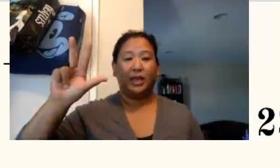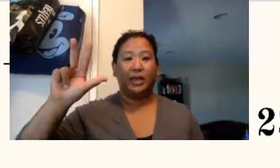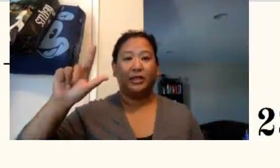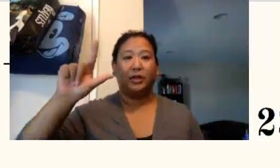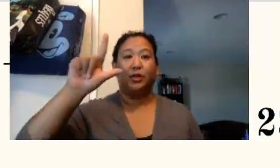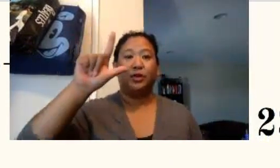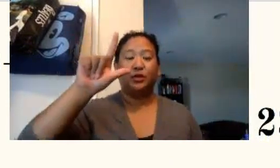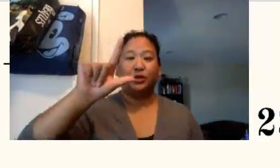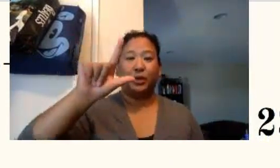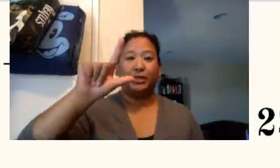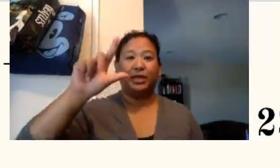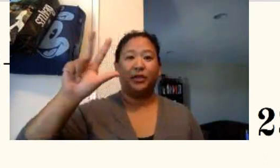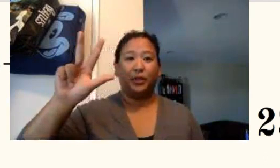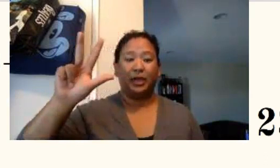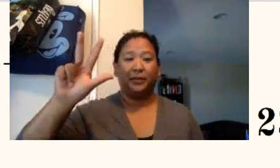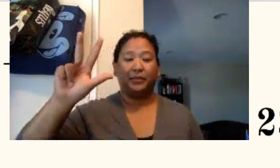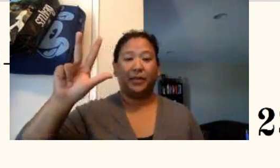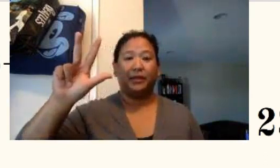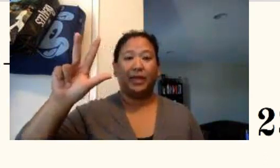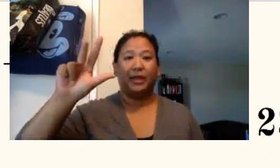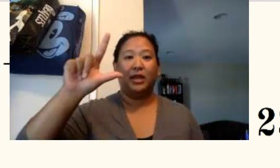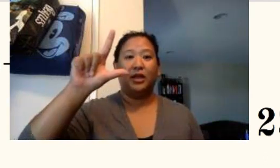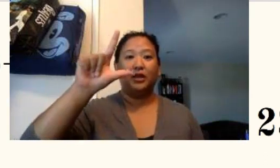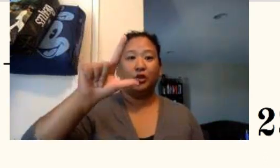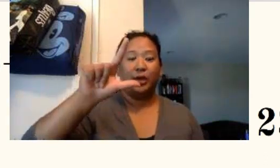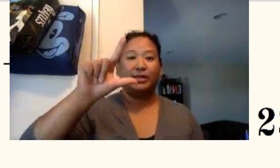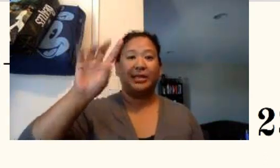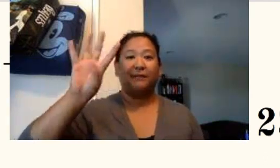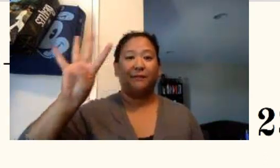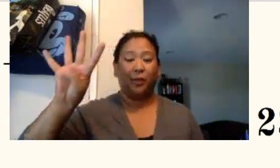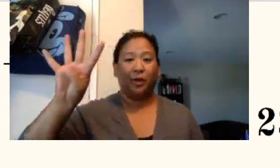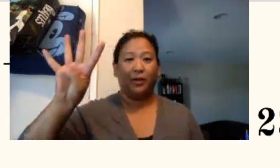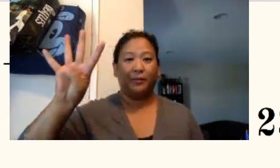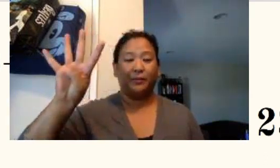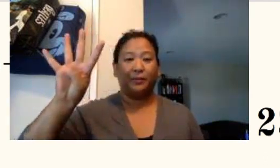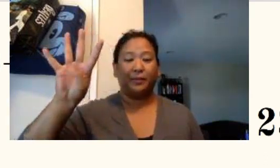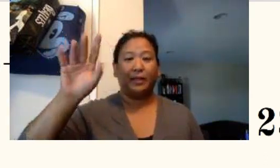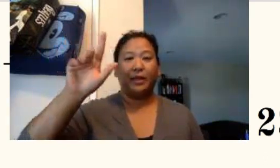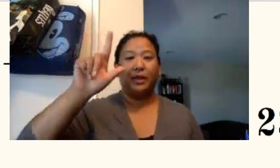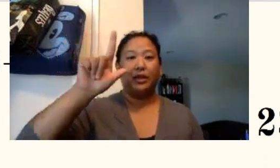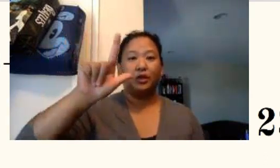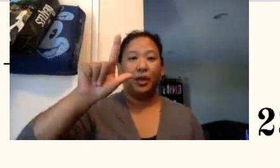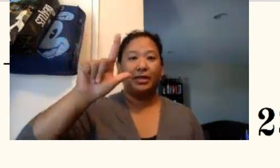23, so 23, then 24,